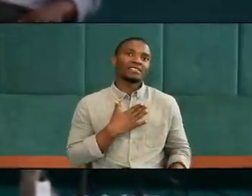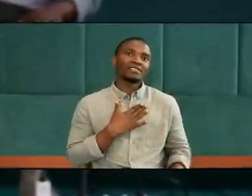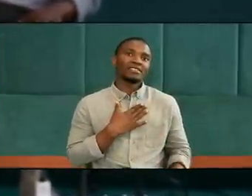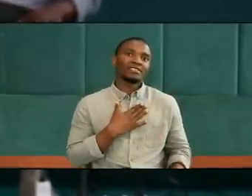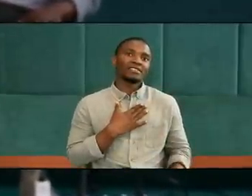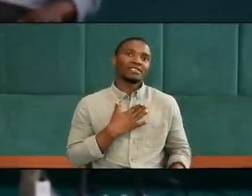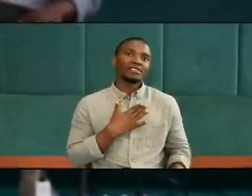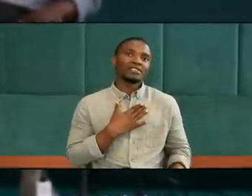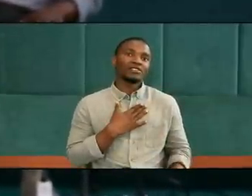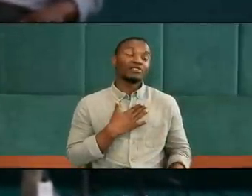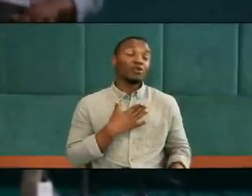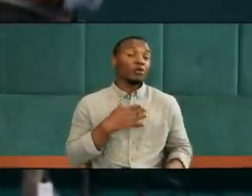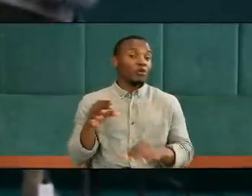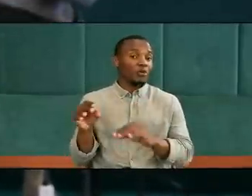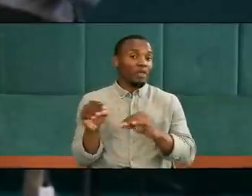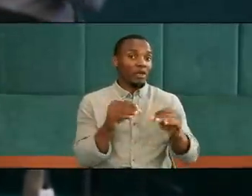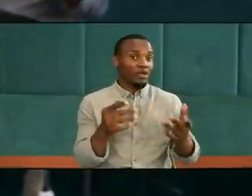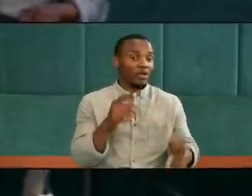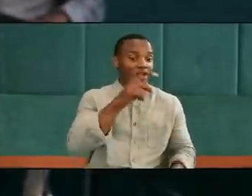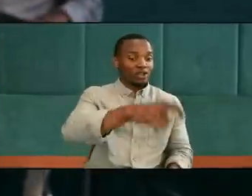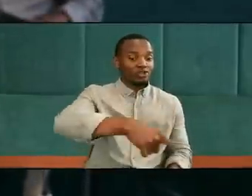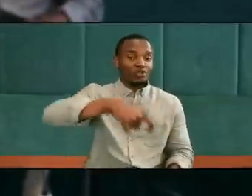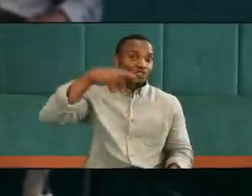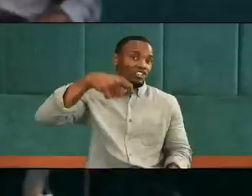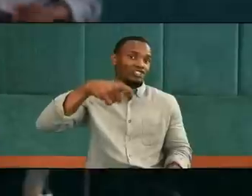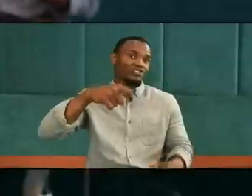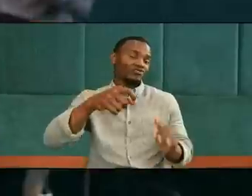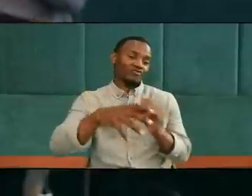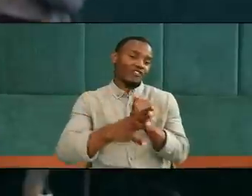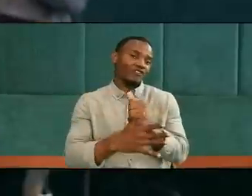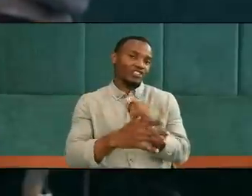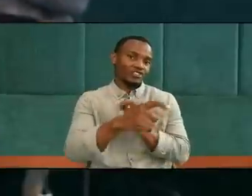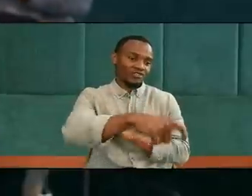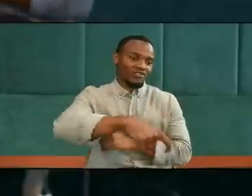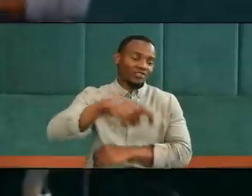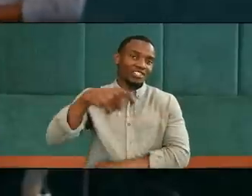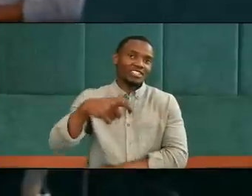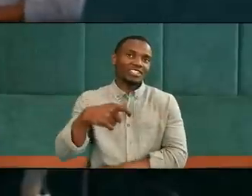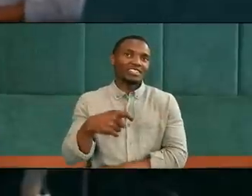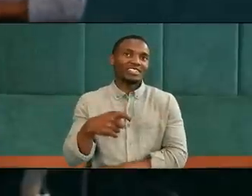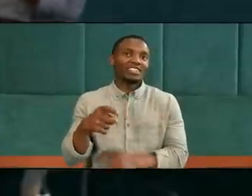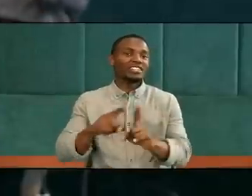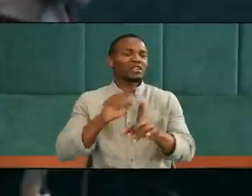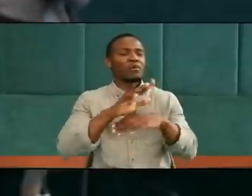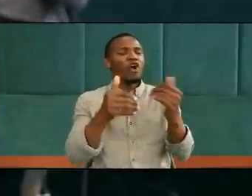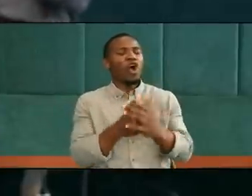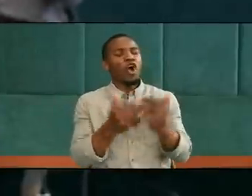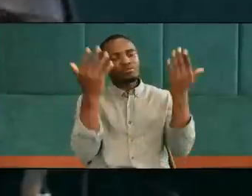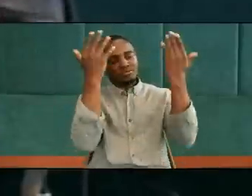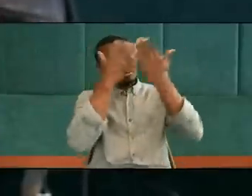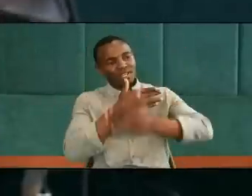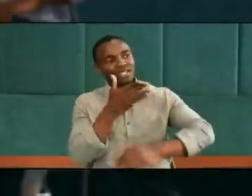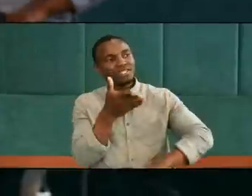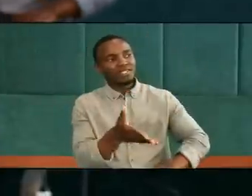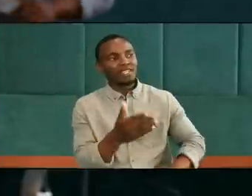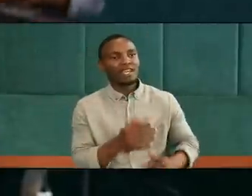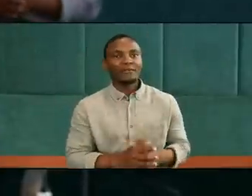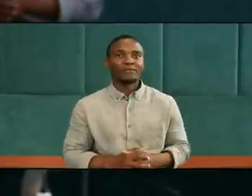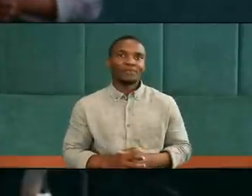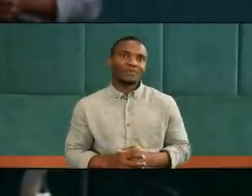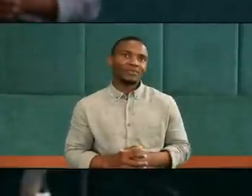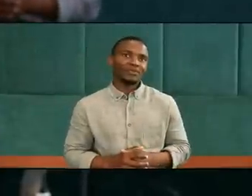And they went fishing. Is the church with me? They went fishing. And they all night, they caught